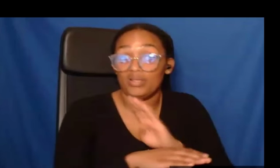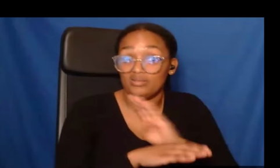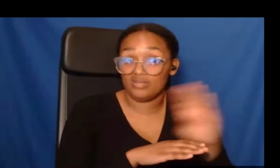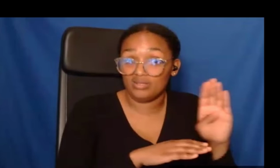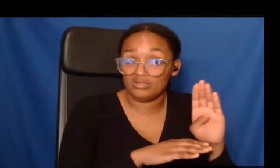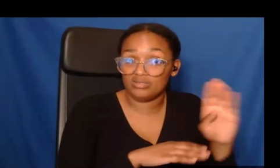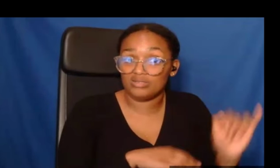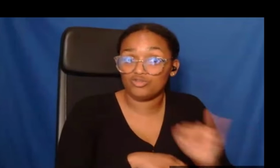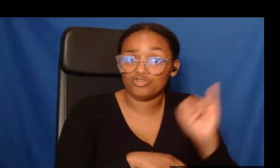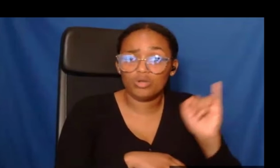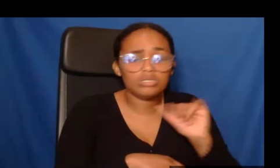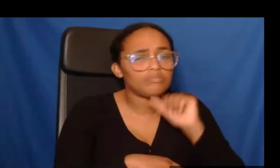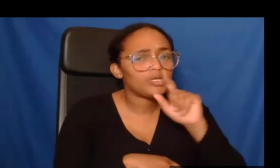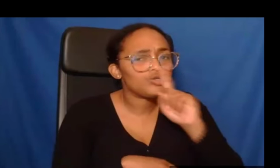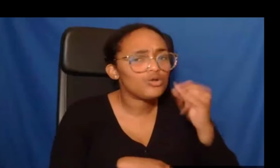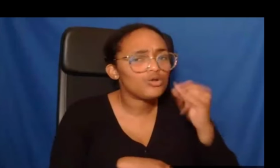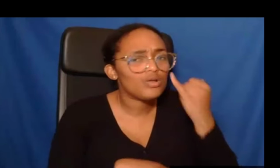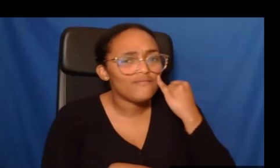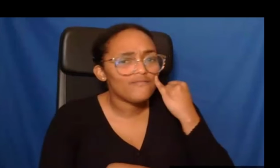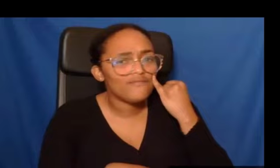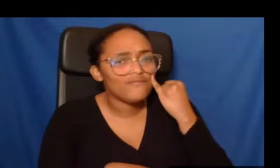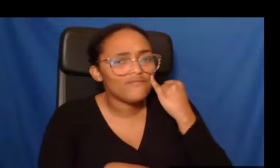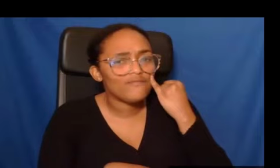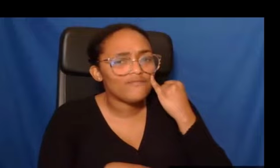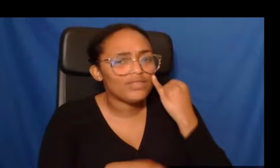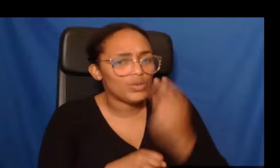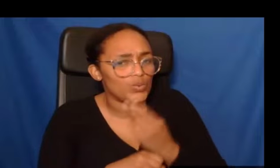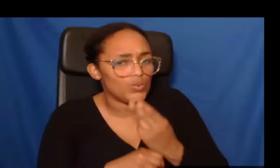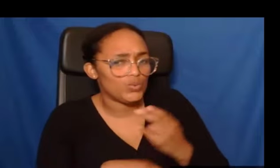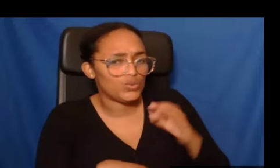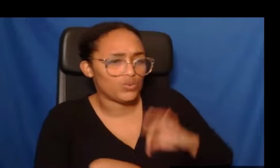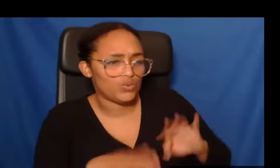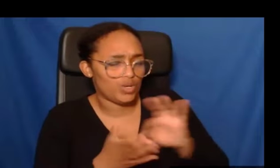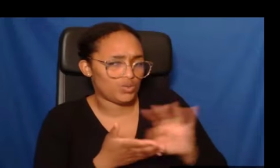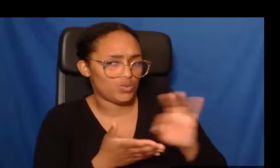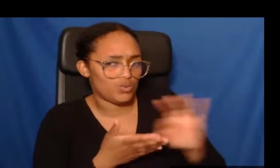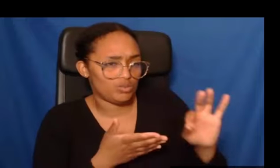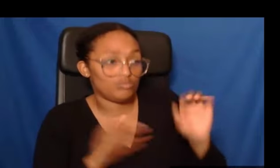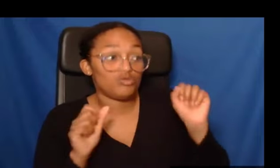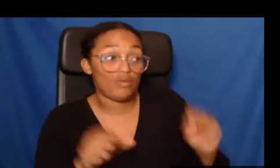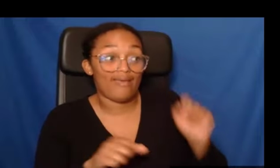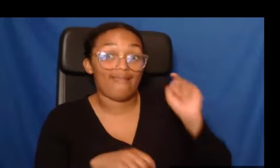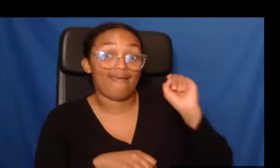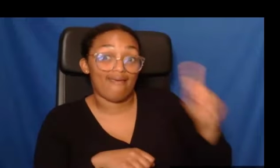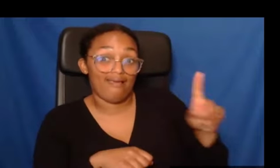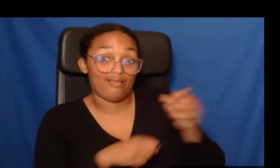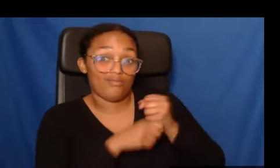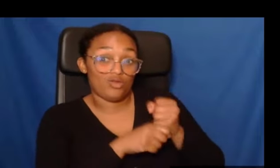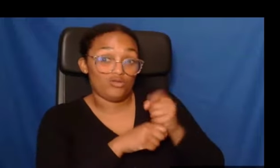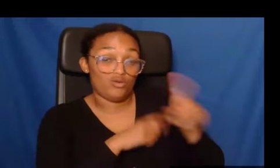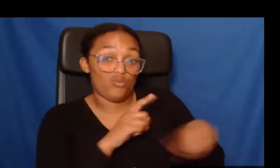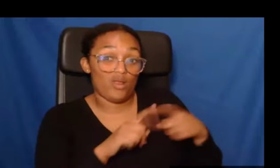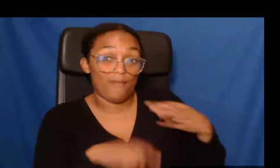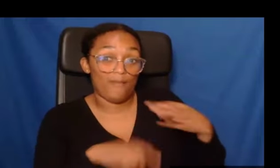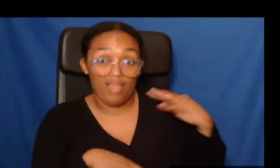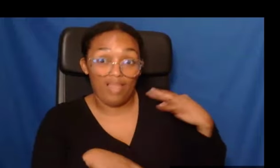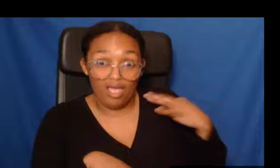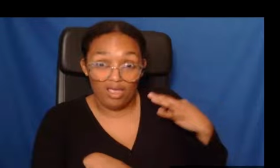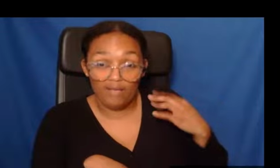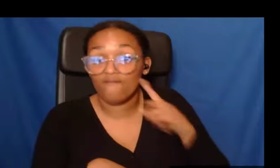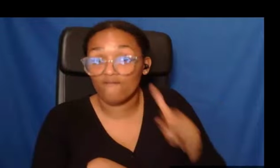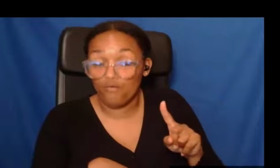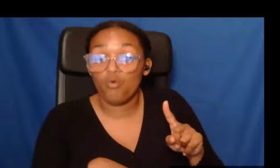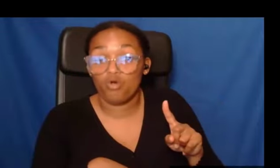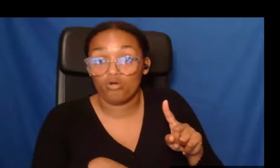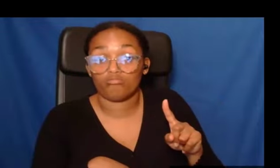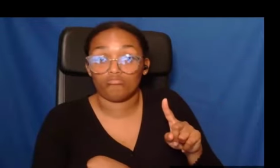or not. You can ask the producer when you're applying, or ask the insurance company,